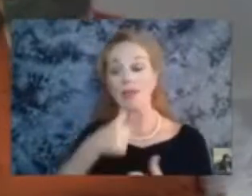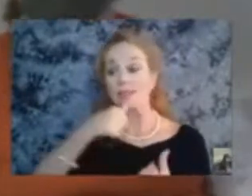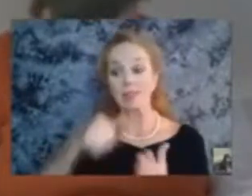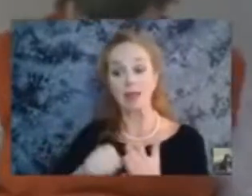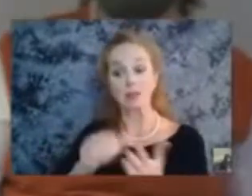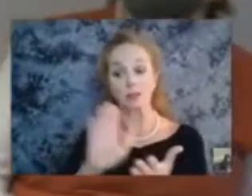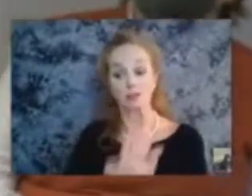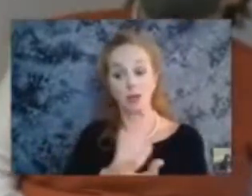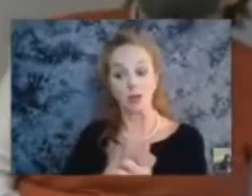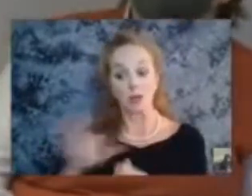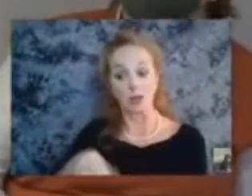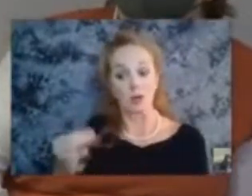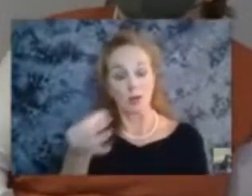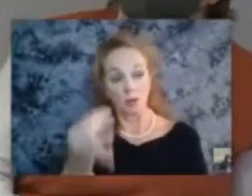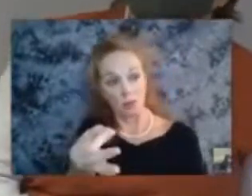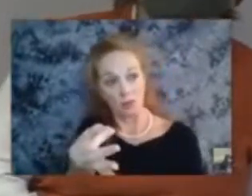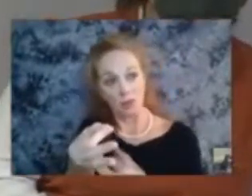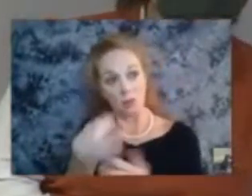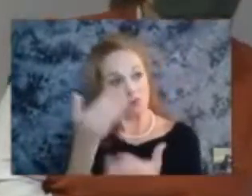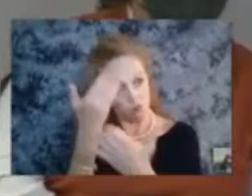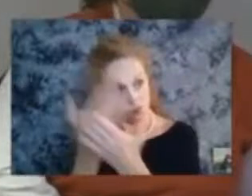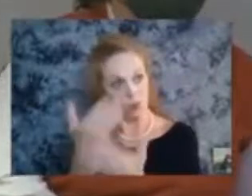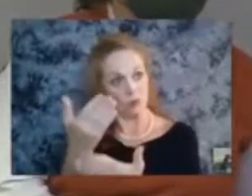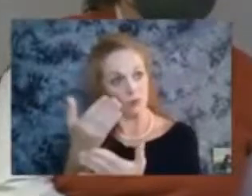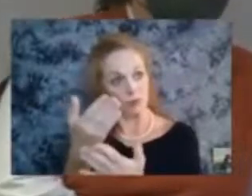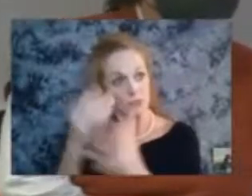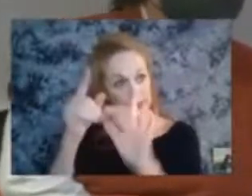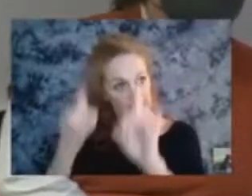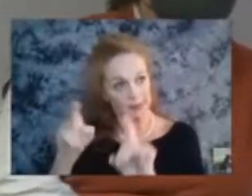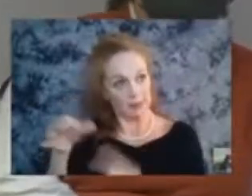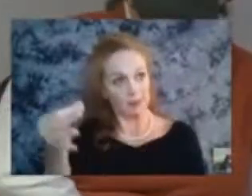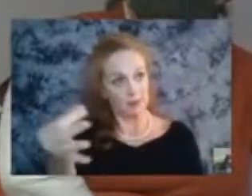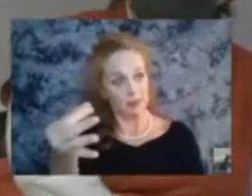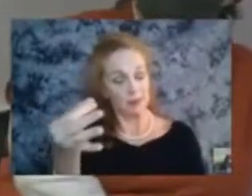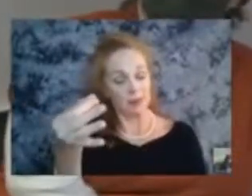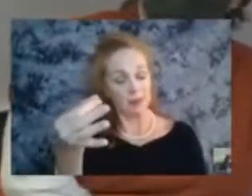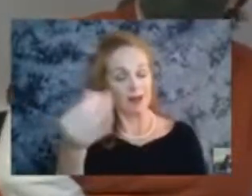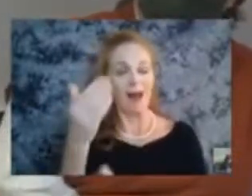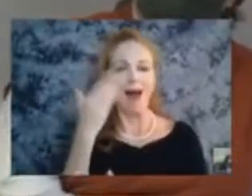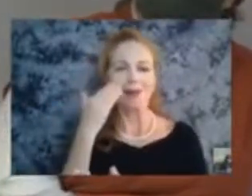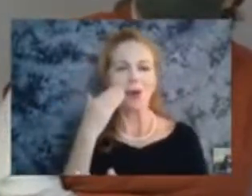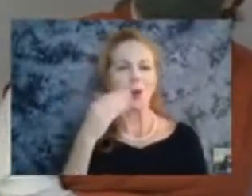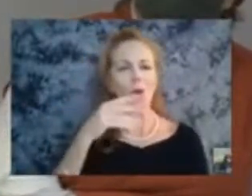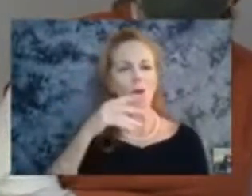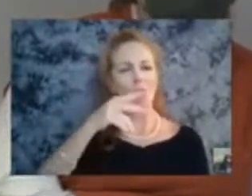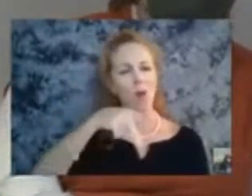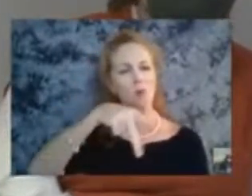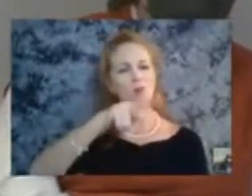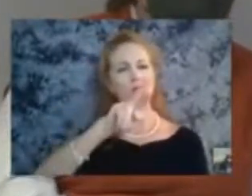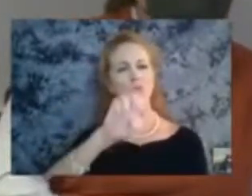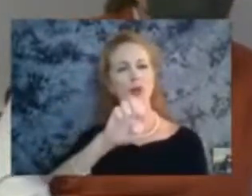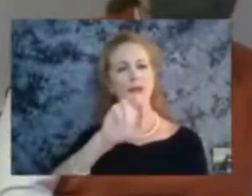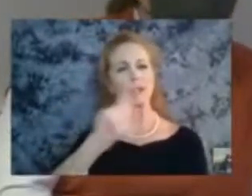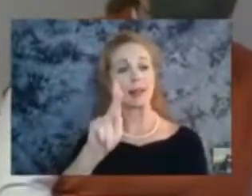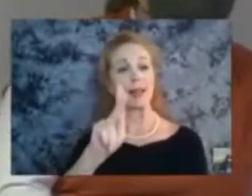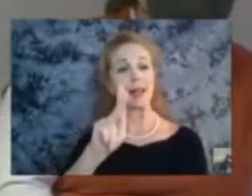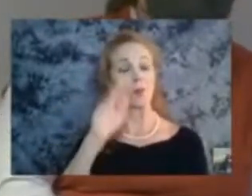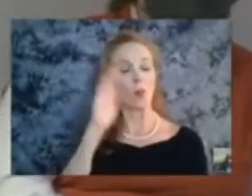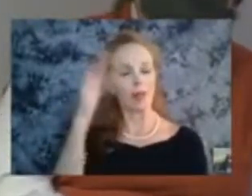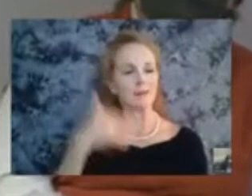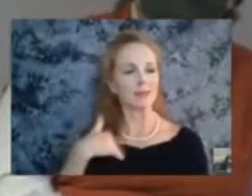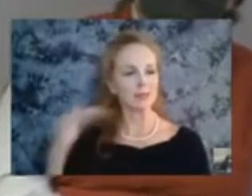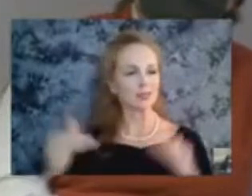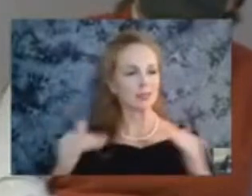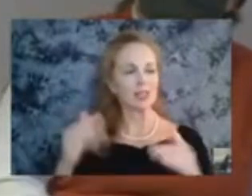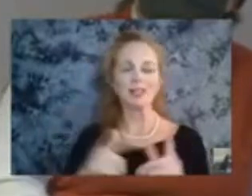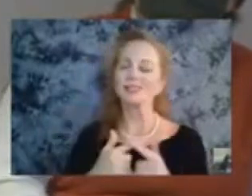and they are at the bus stop. Yes, ma'am. And I know with the pre-K, there will be an adult, because pre-K can't even come to a